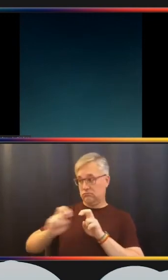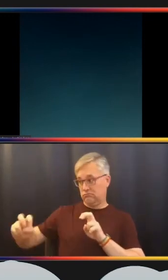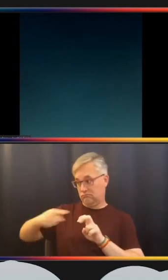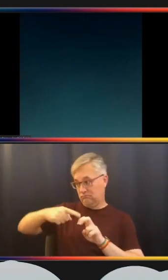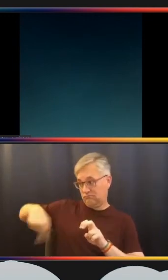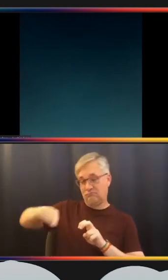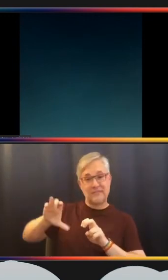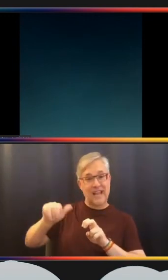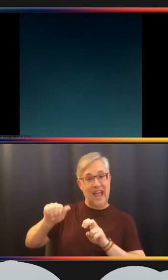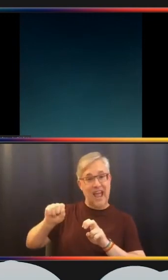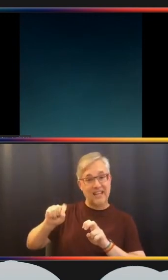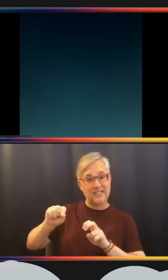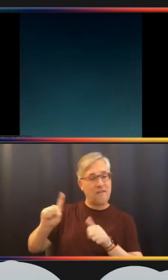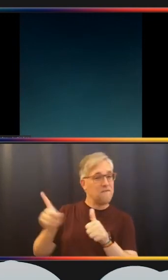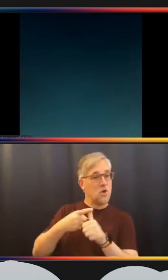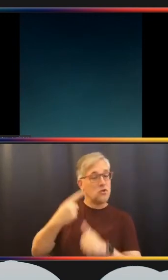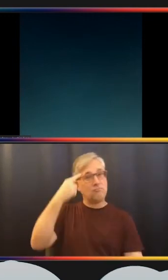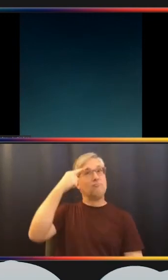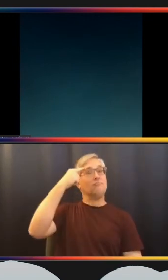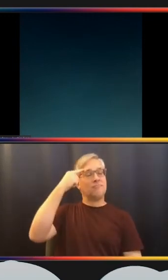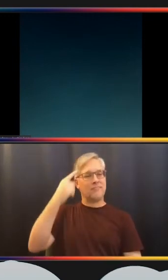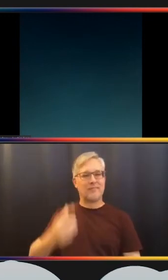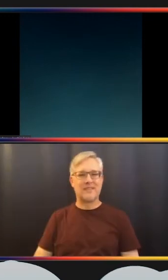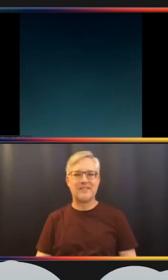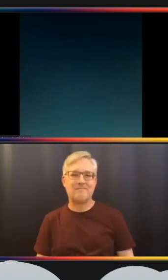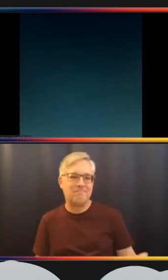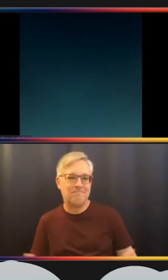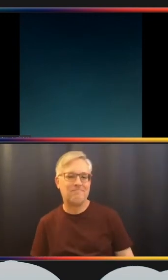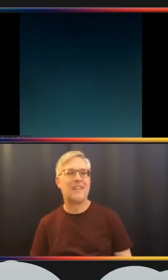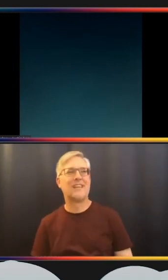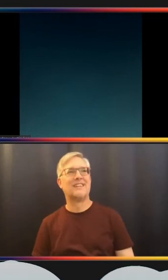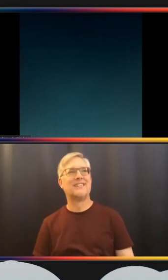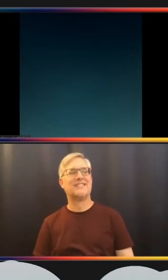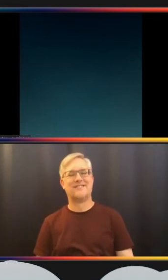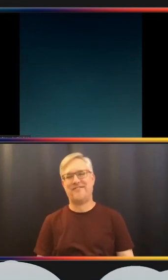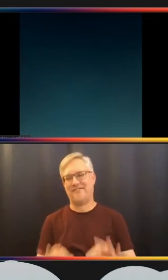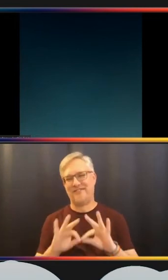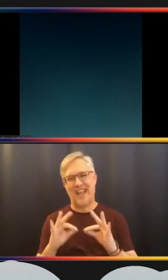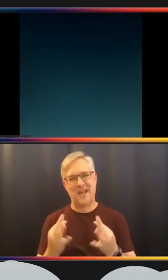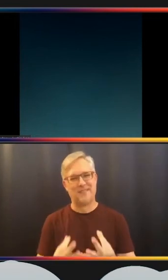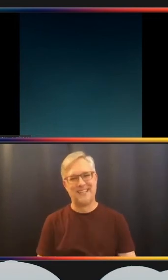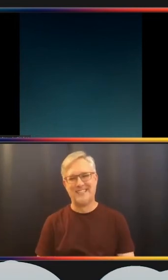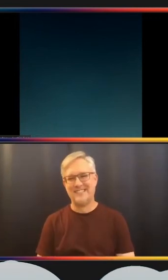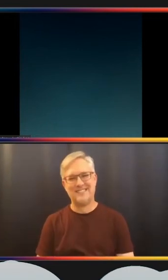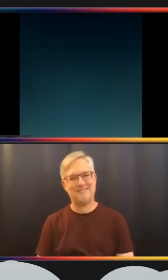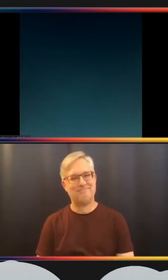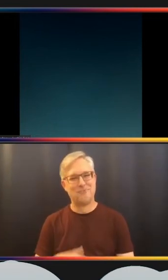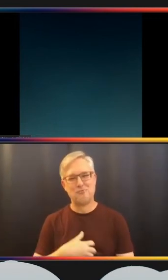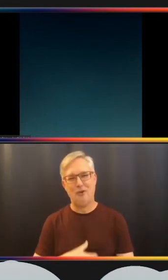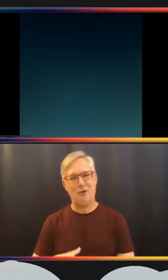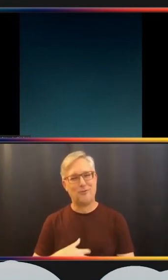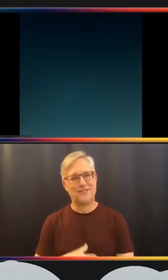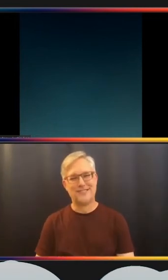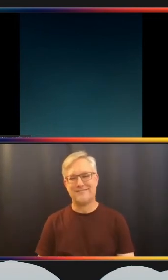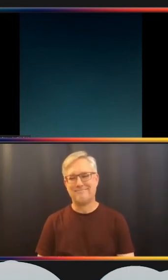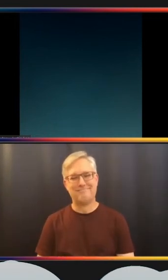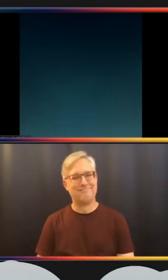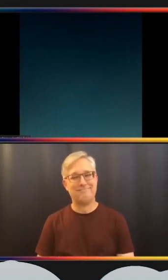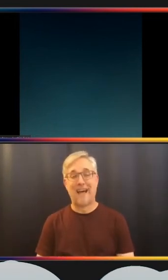Family. It's so cheesy. It's all so gross. But we really, I FaceTime